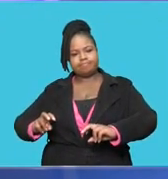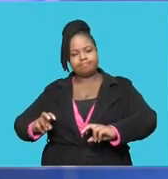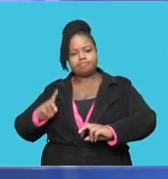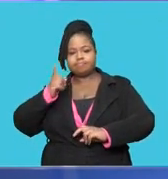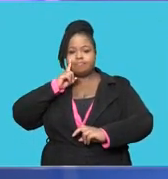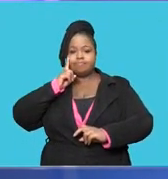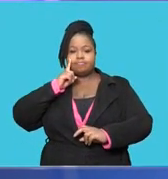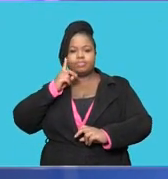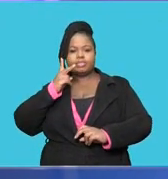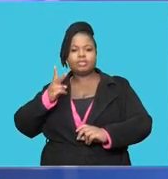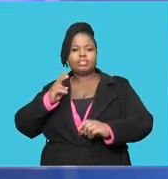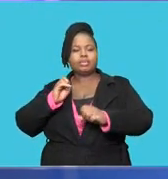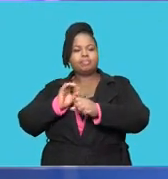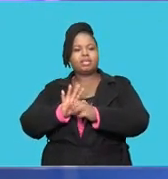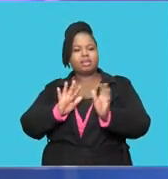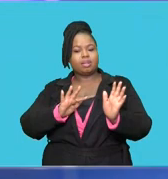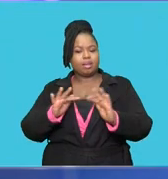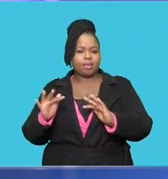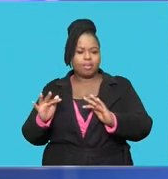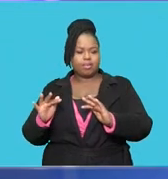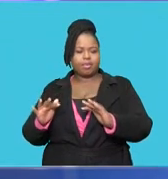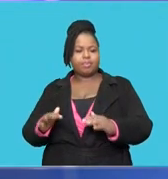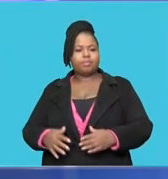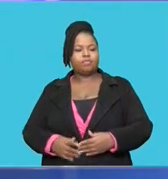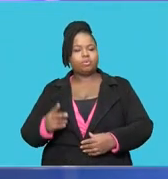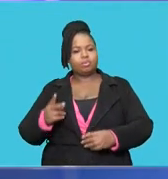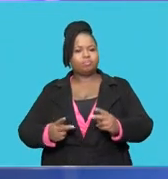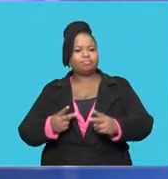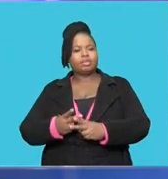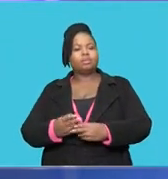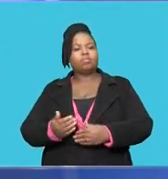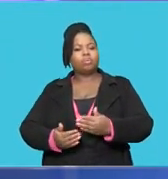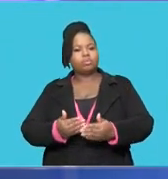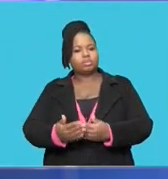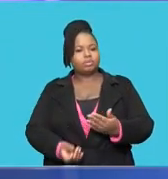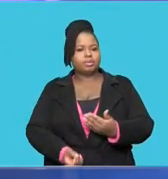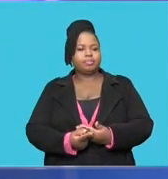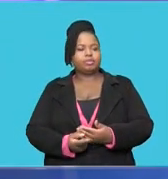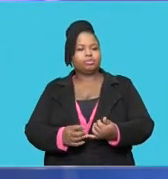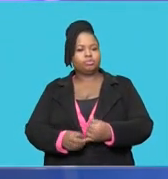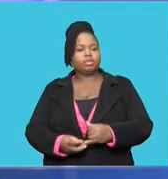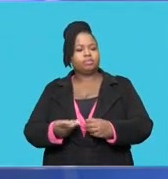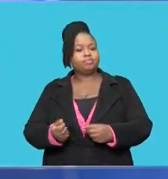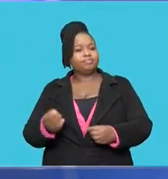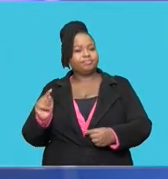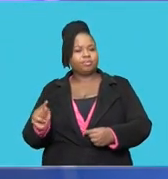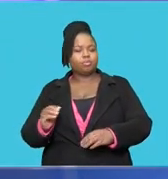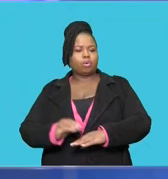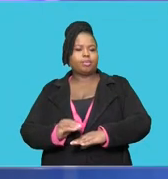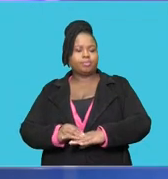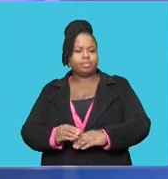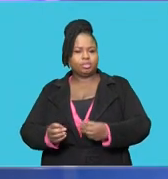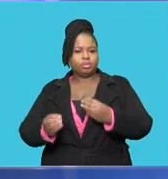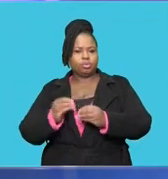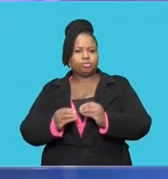the impact of a remission process in addressing overcrowding problems in the